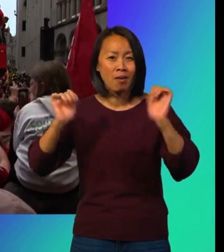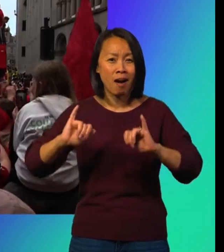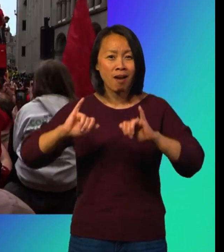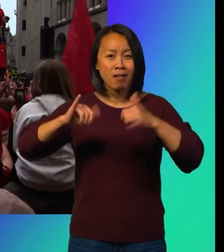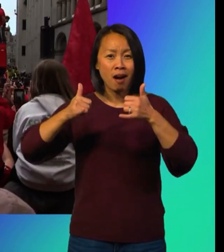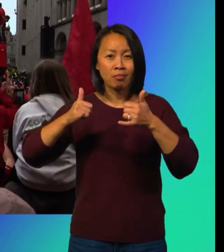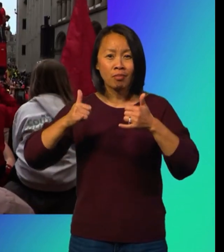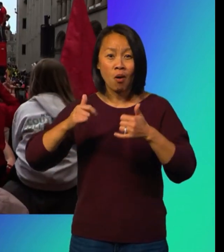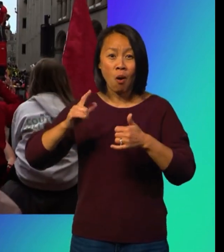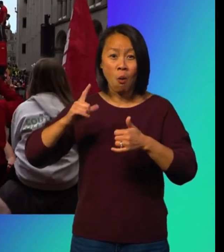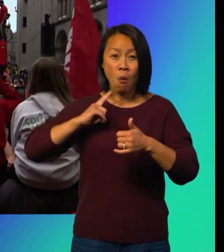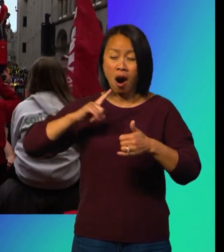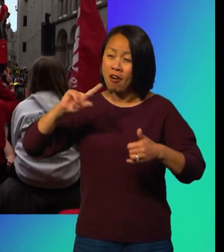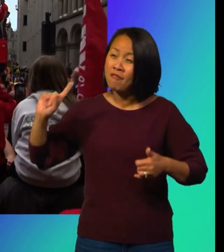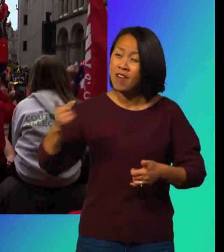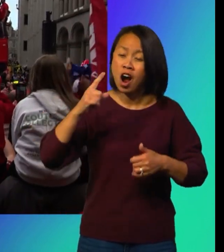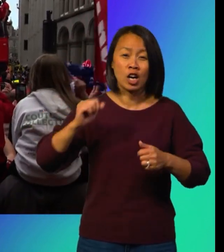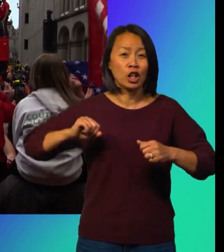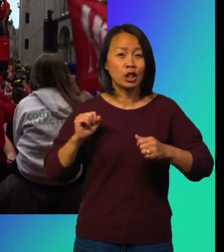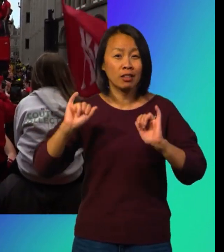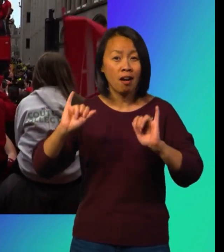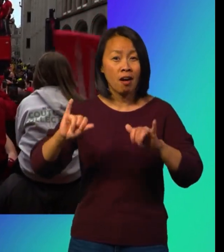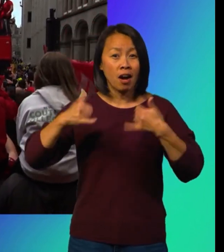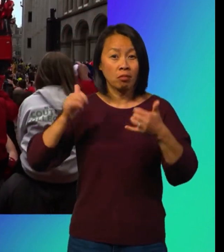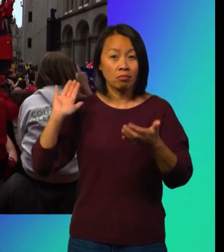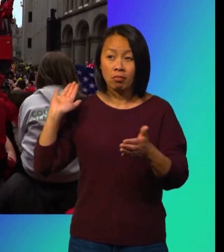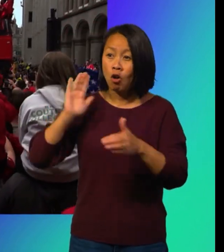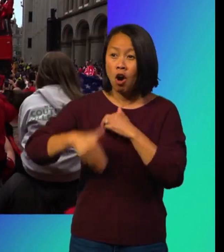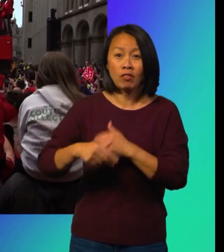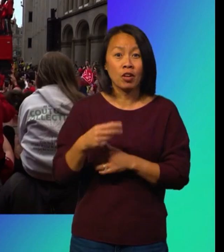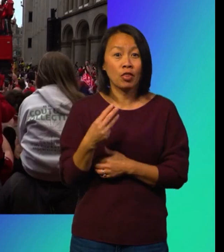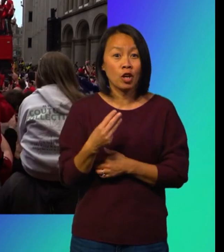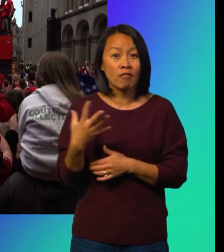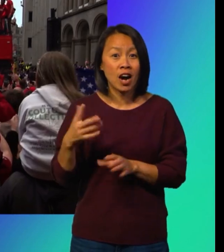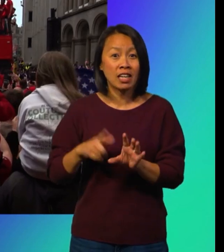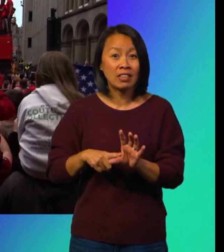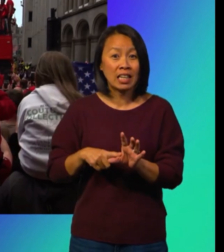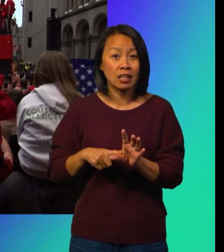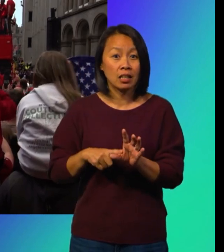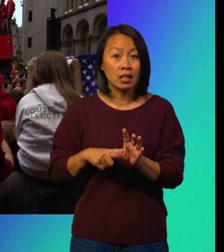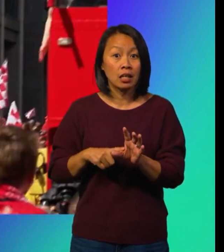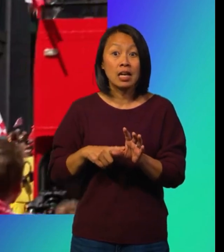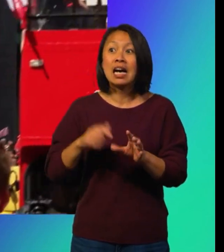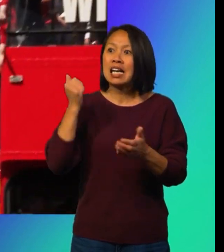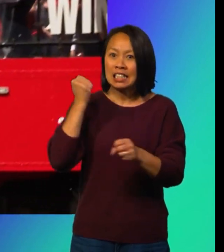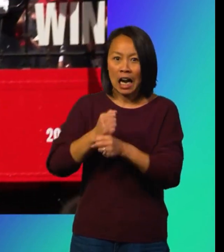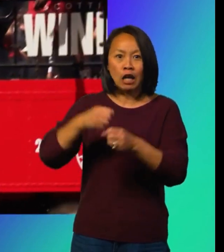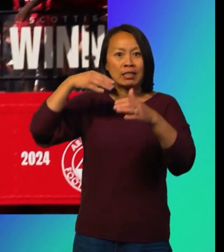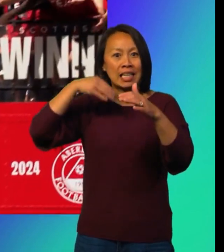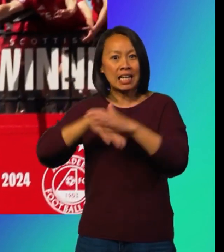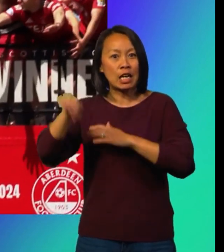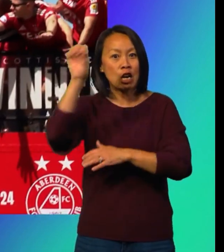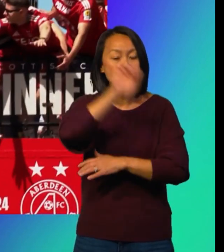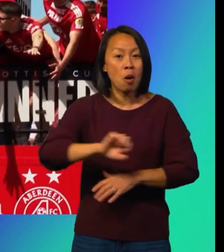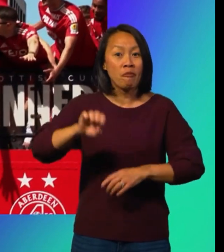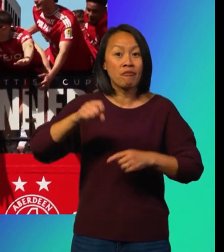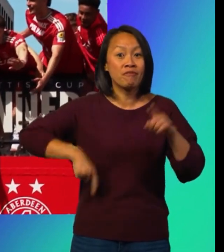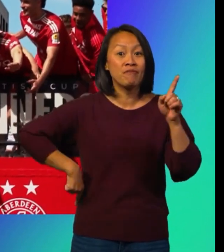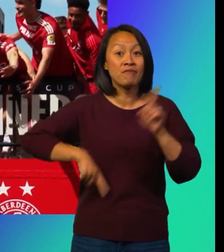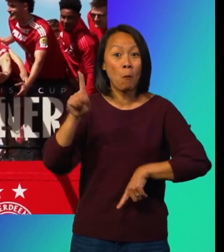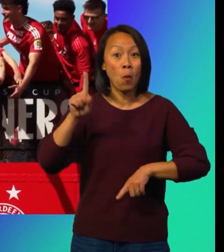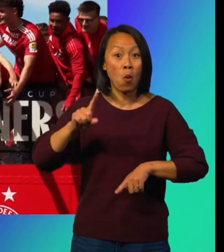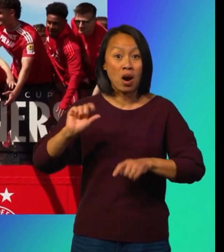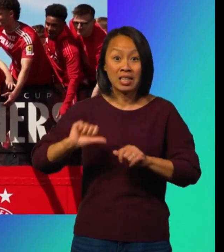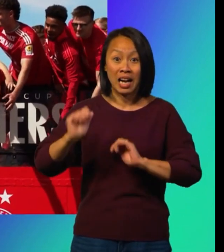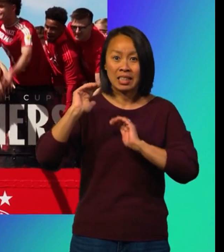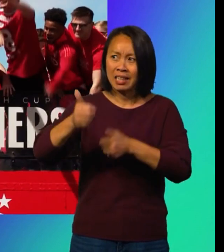on Saturday. It was their first Scottish Cup win in 35 years and guarantees them European football next season. Well done